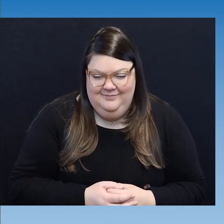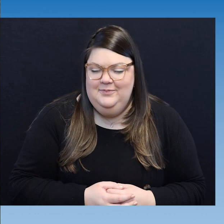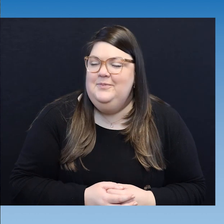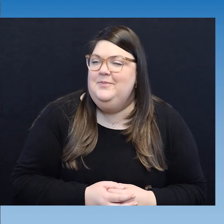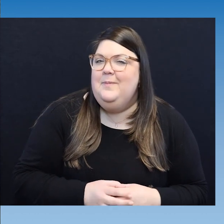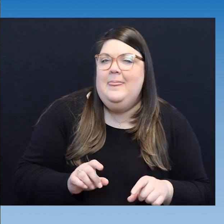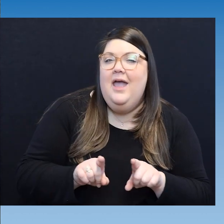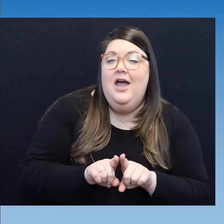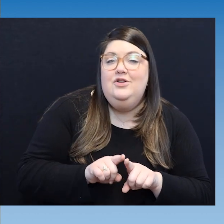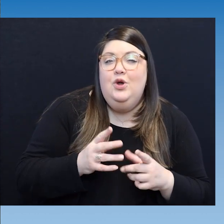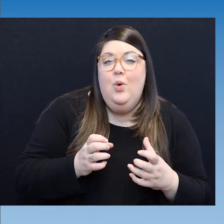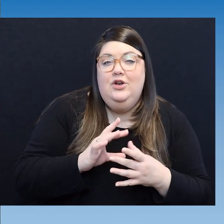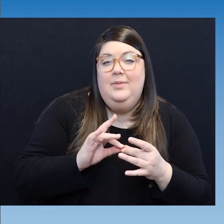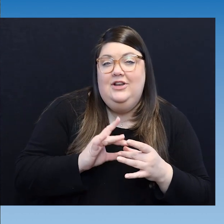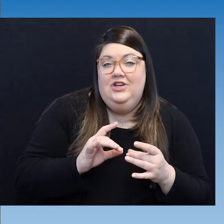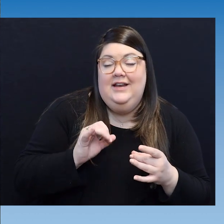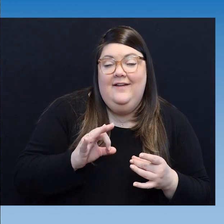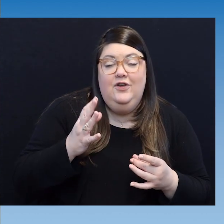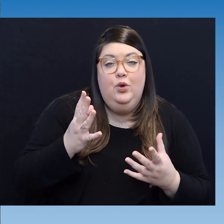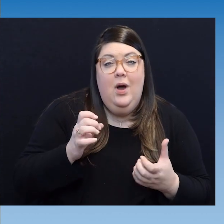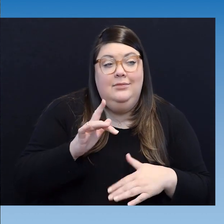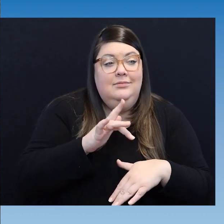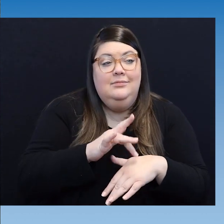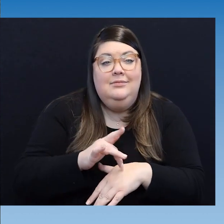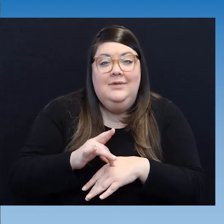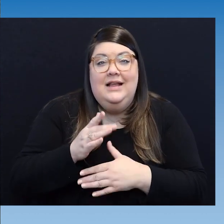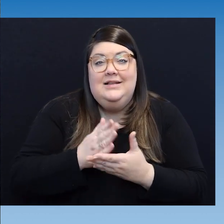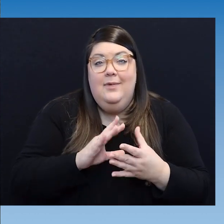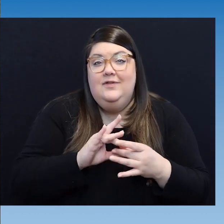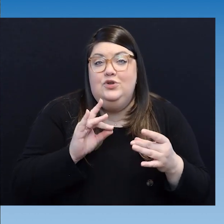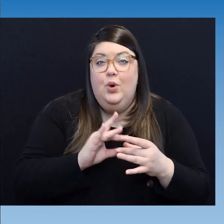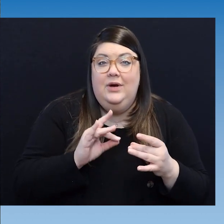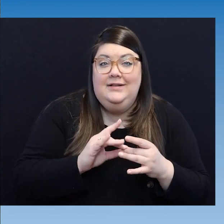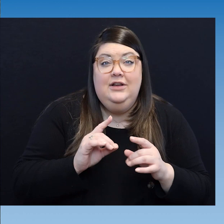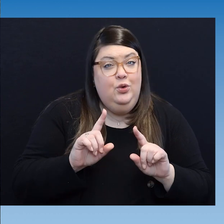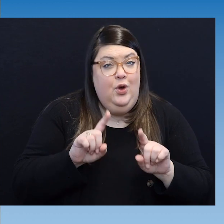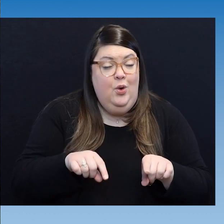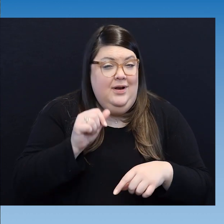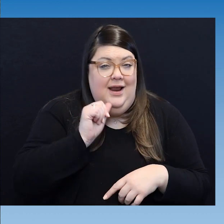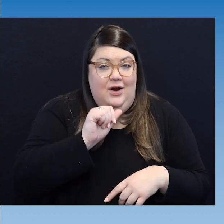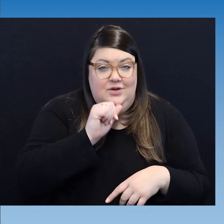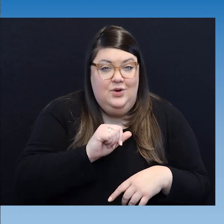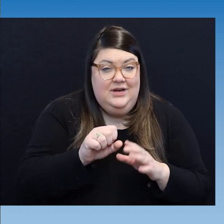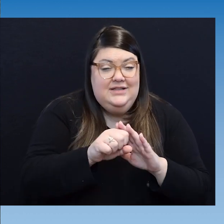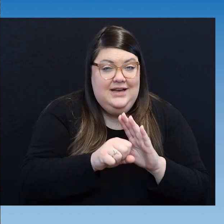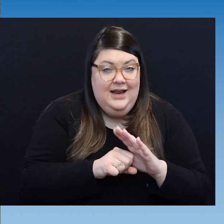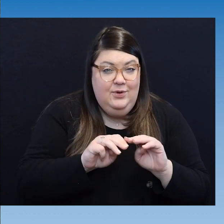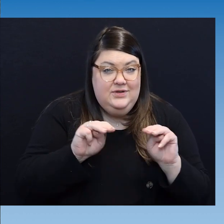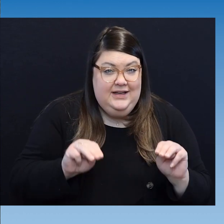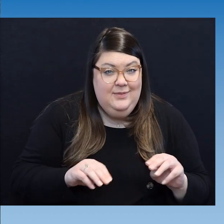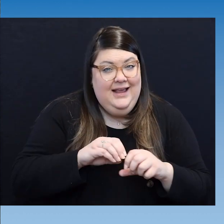I also want to mention, if you want a taste of those stories, and you can get to the Arizona State Museum, in the exhibit, there